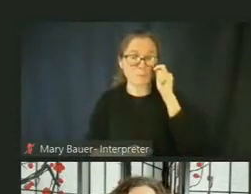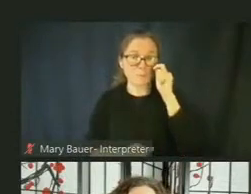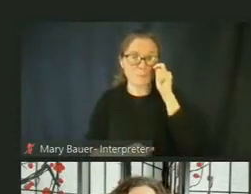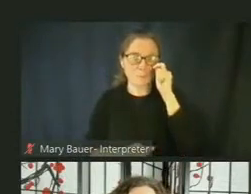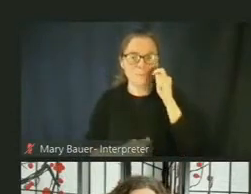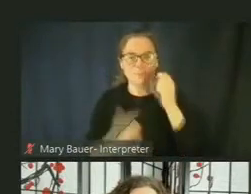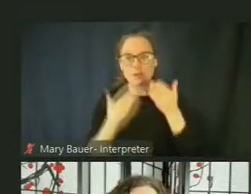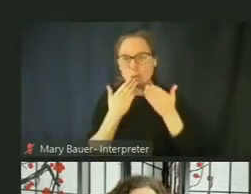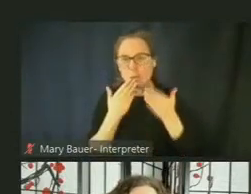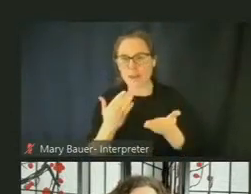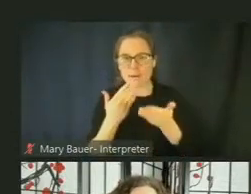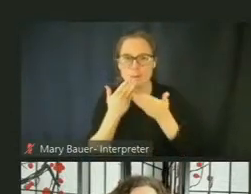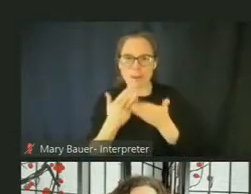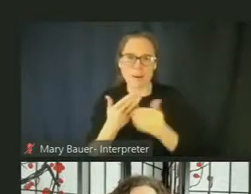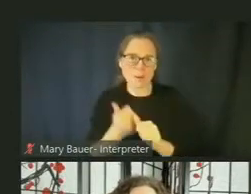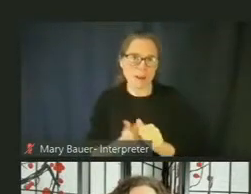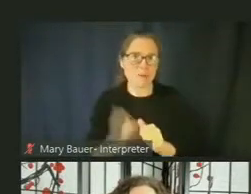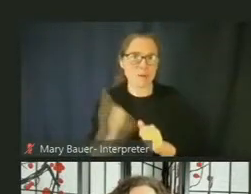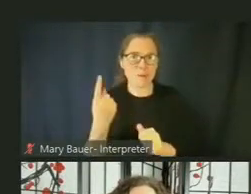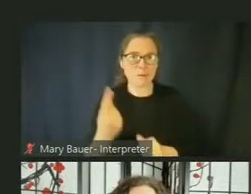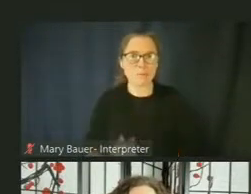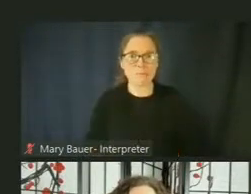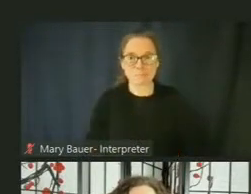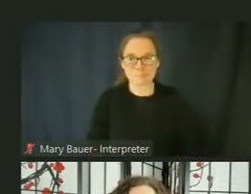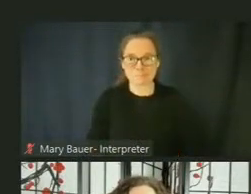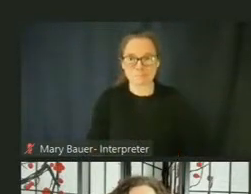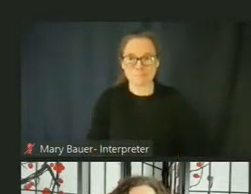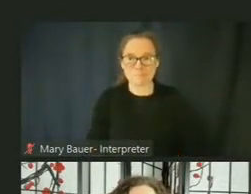thank our panelists.